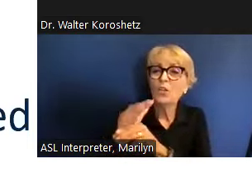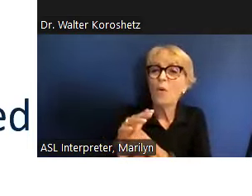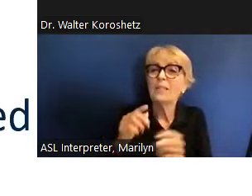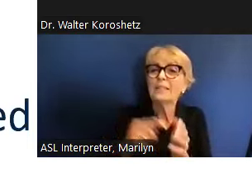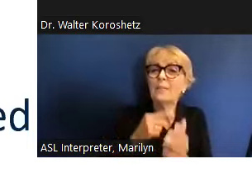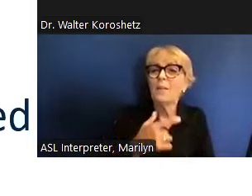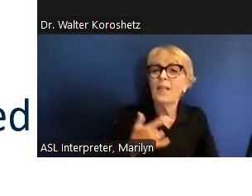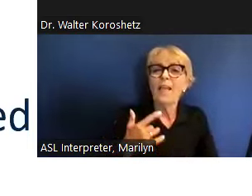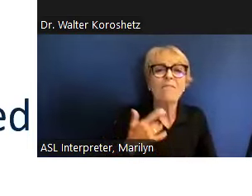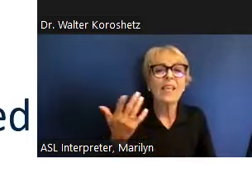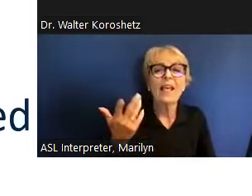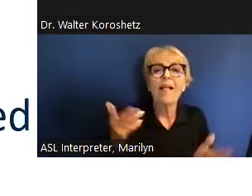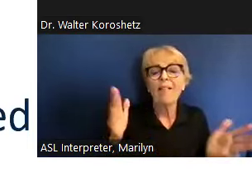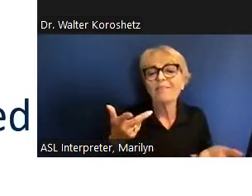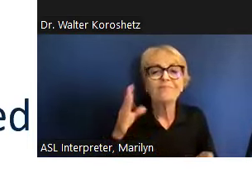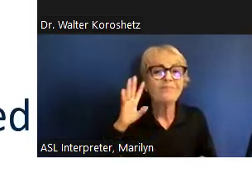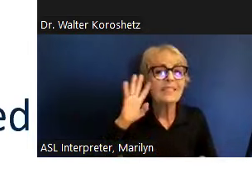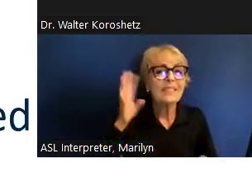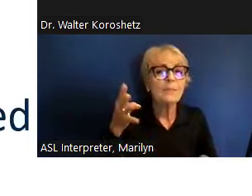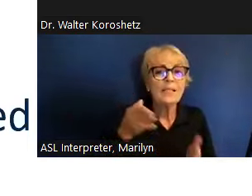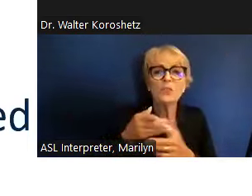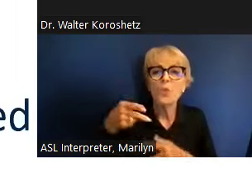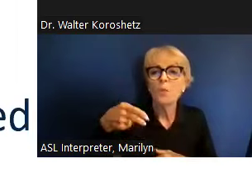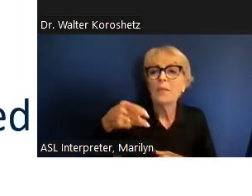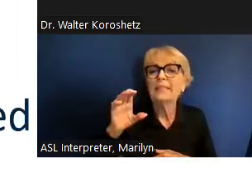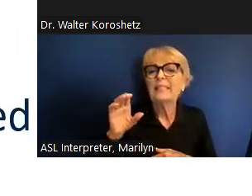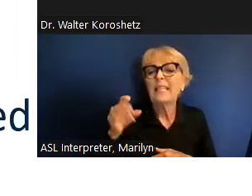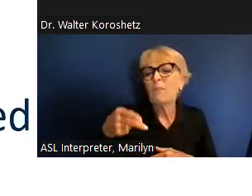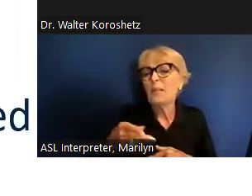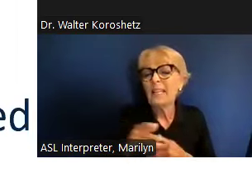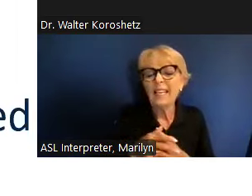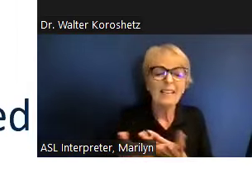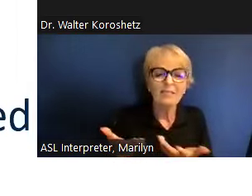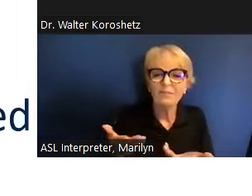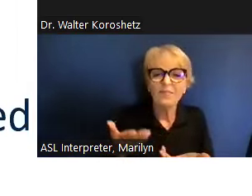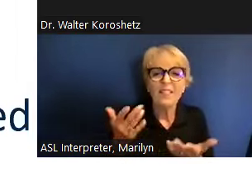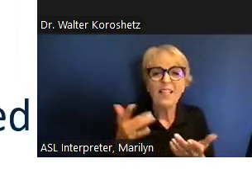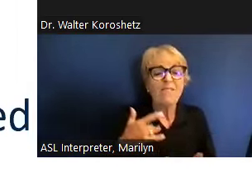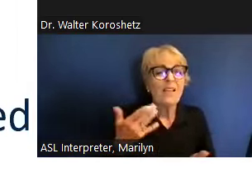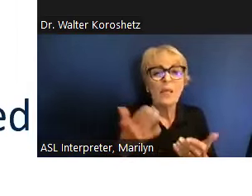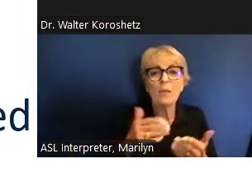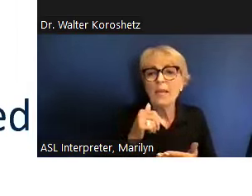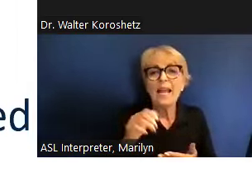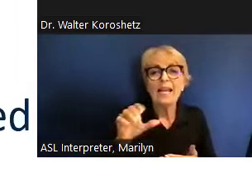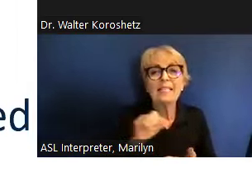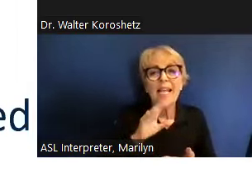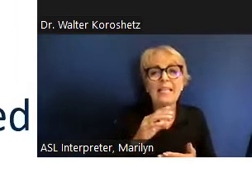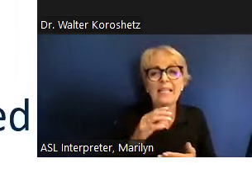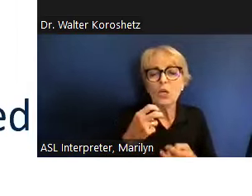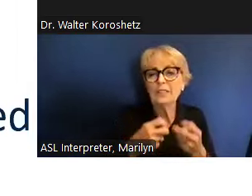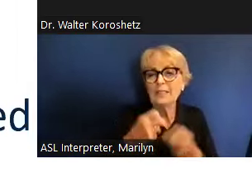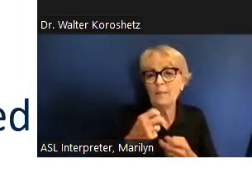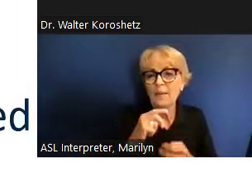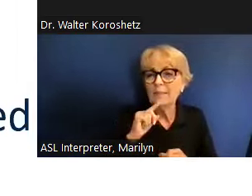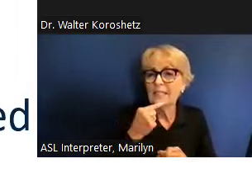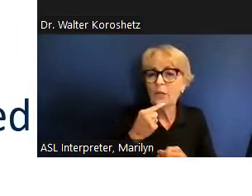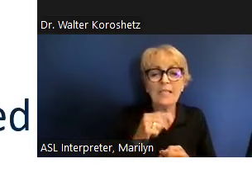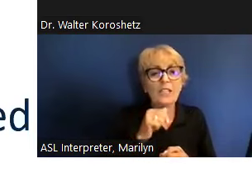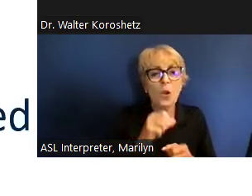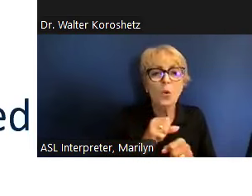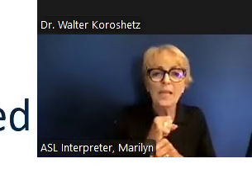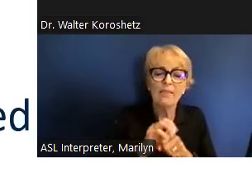feel dismissed by their PCP. They feel as though their symptoms might not be taken seriously and that they don't get the thorough medical workup that